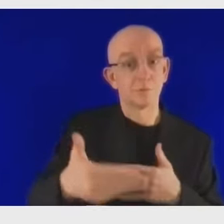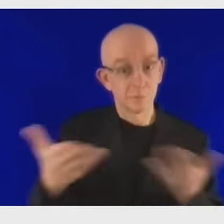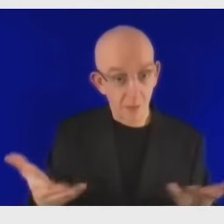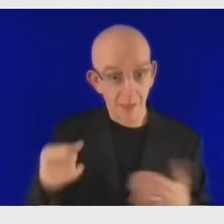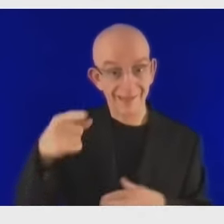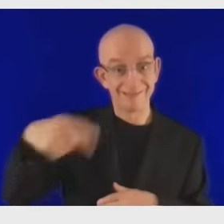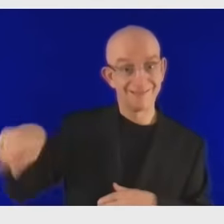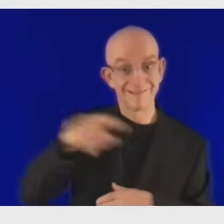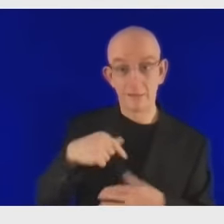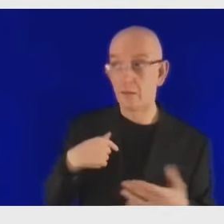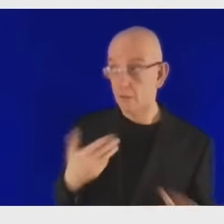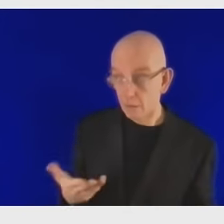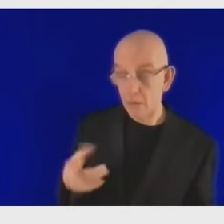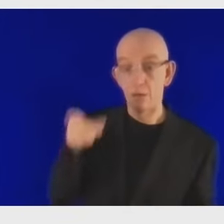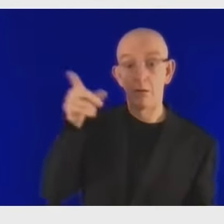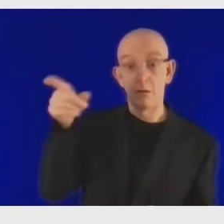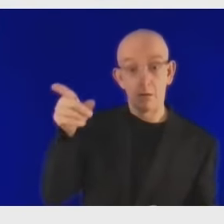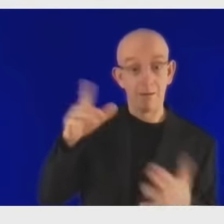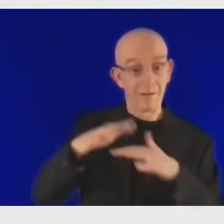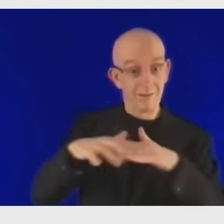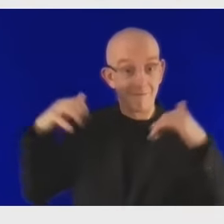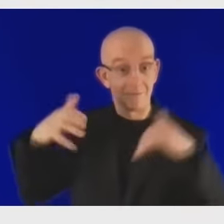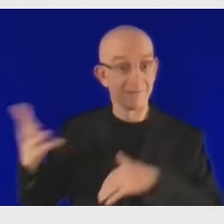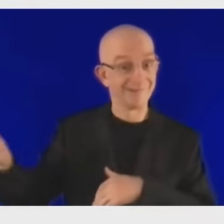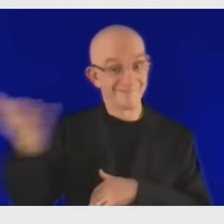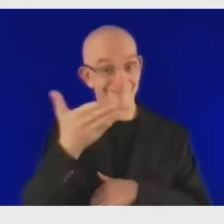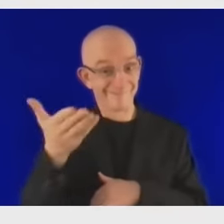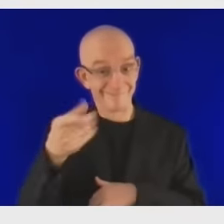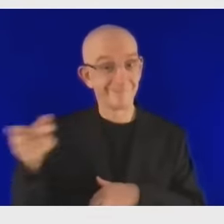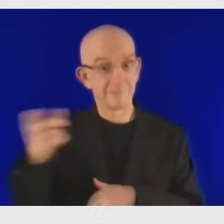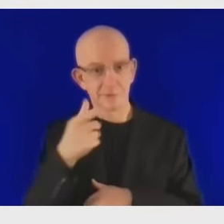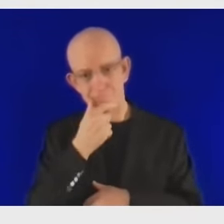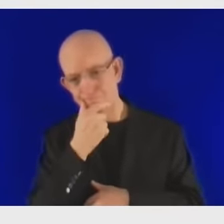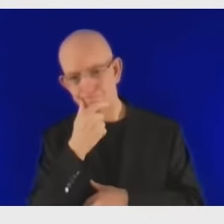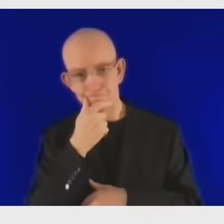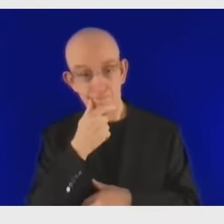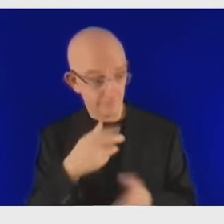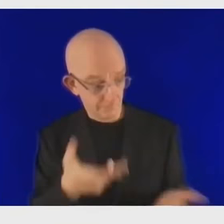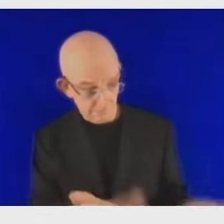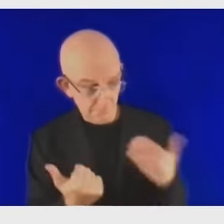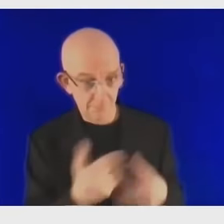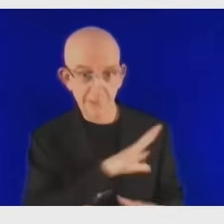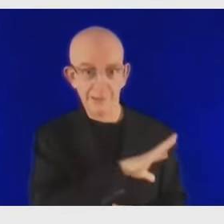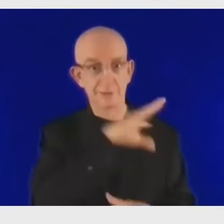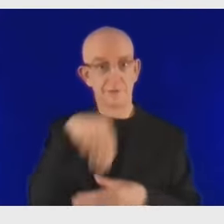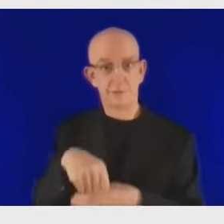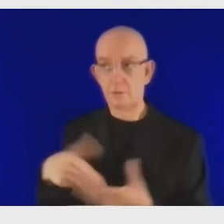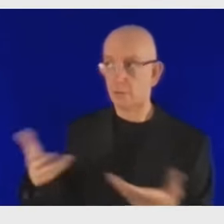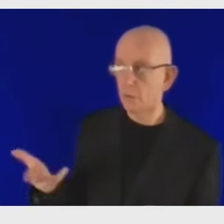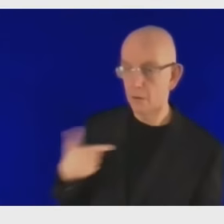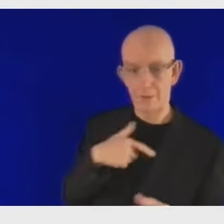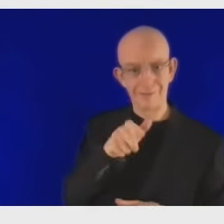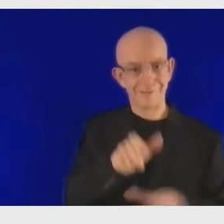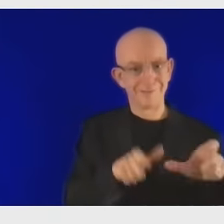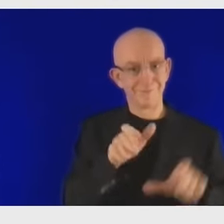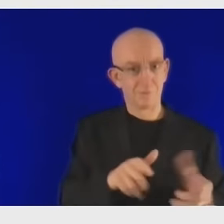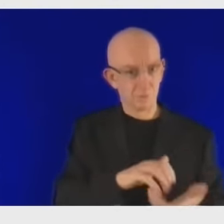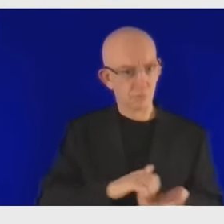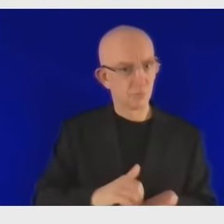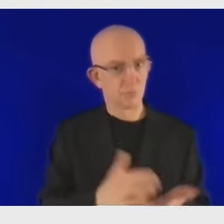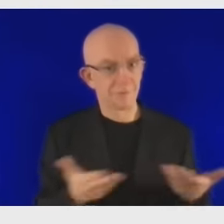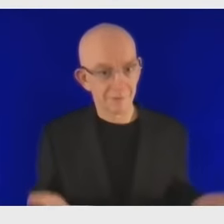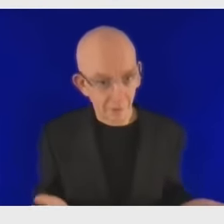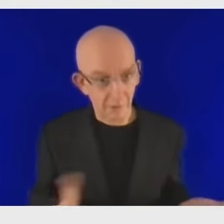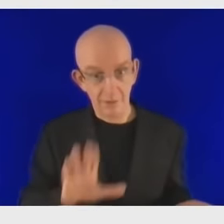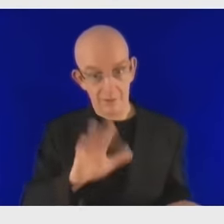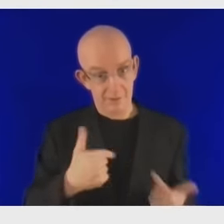society. I mean, I've already said, I come from a, I would say, with a privileged family, and